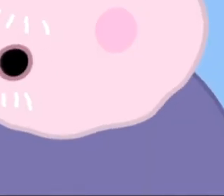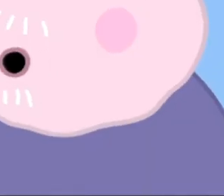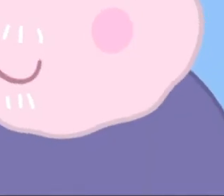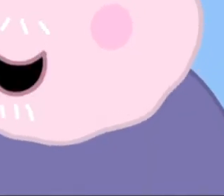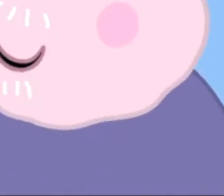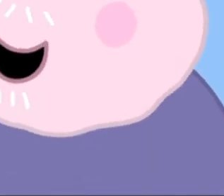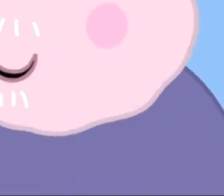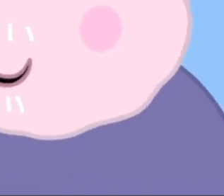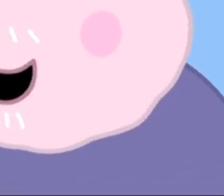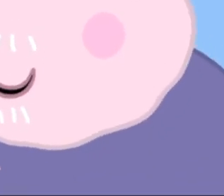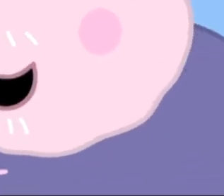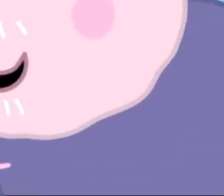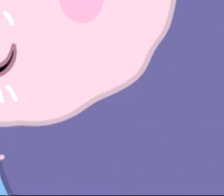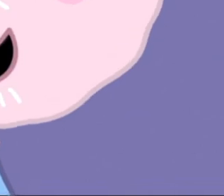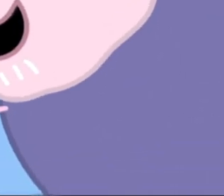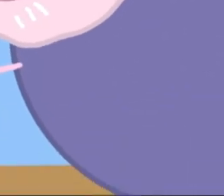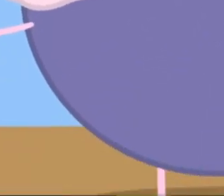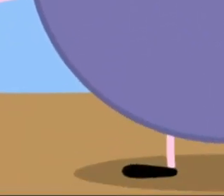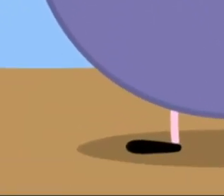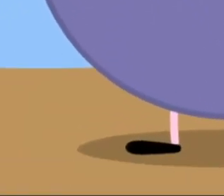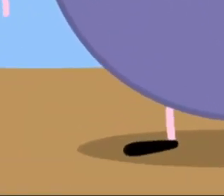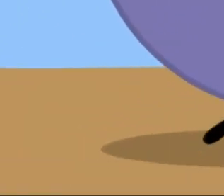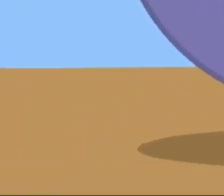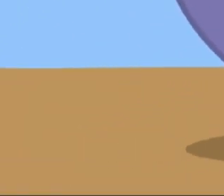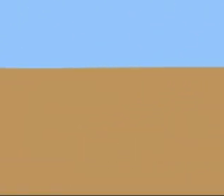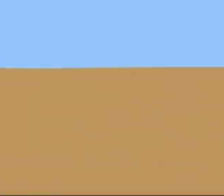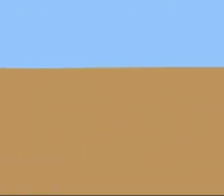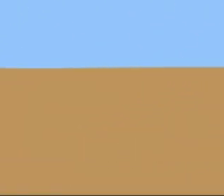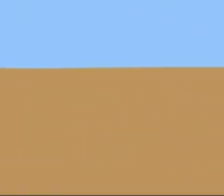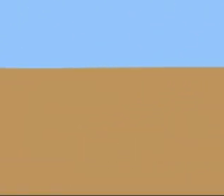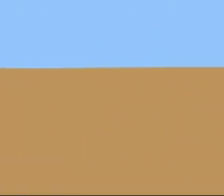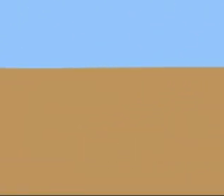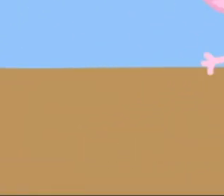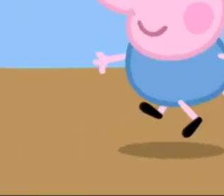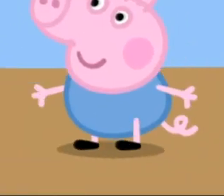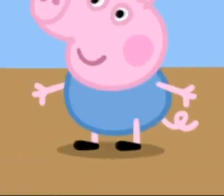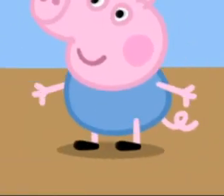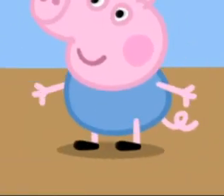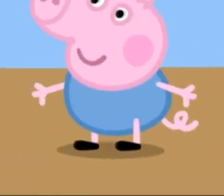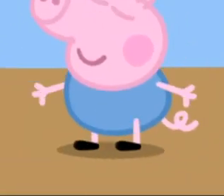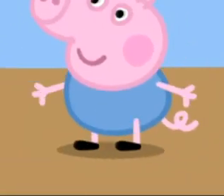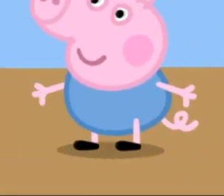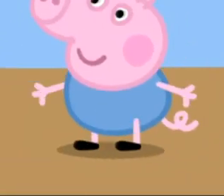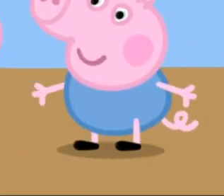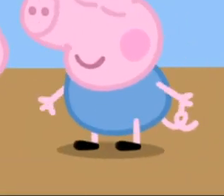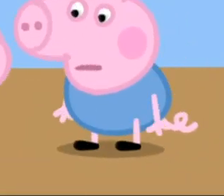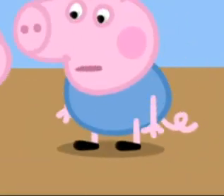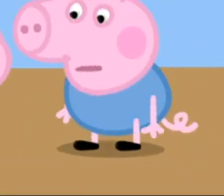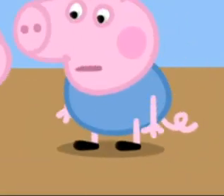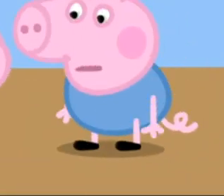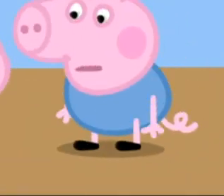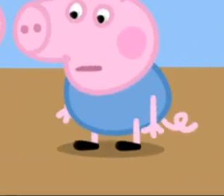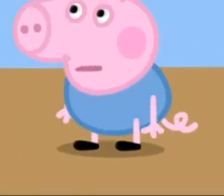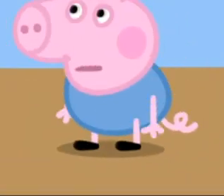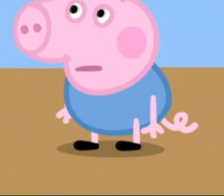will grow into a lovely strawberry plant. First, make a little hole.